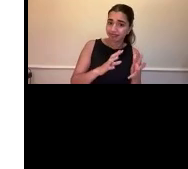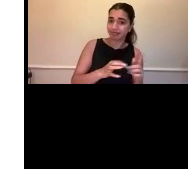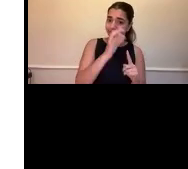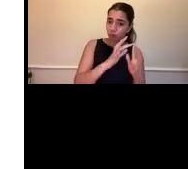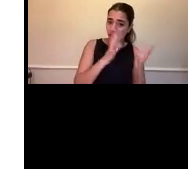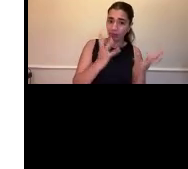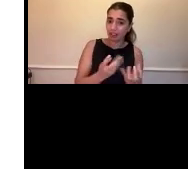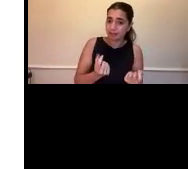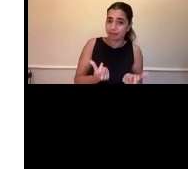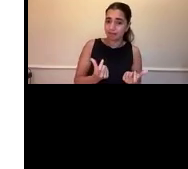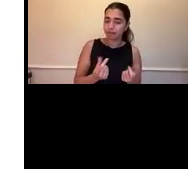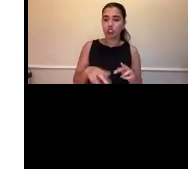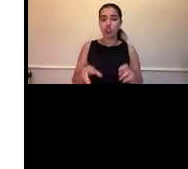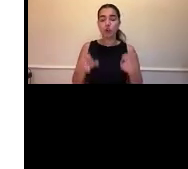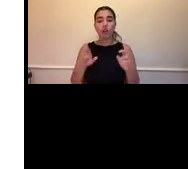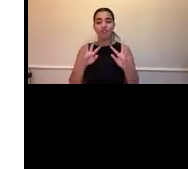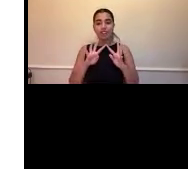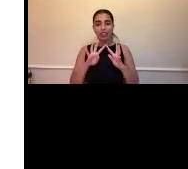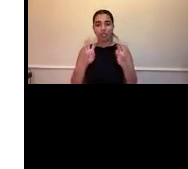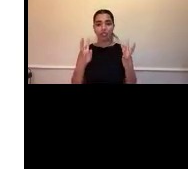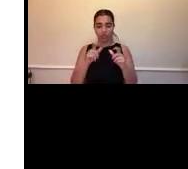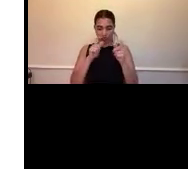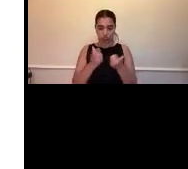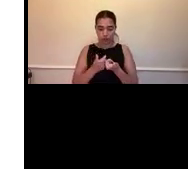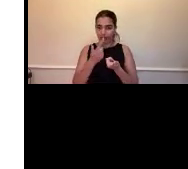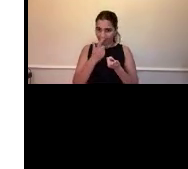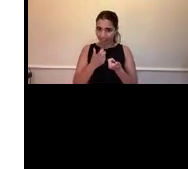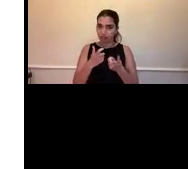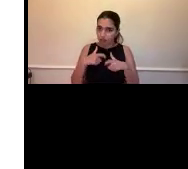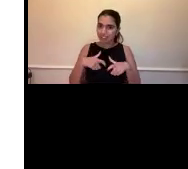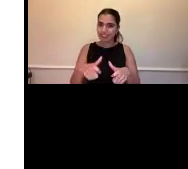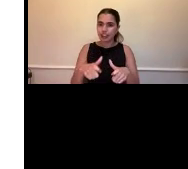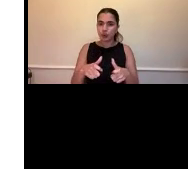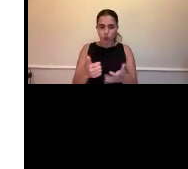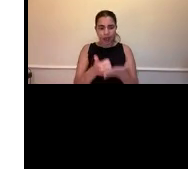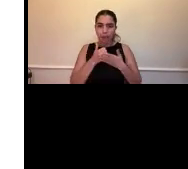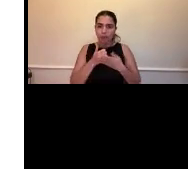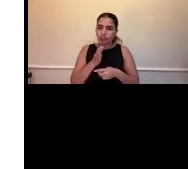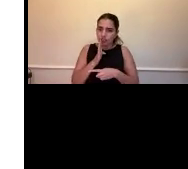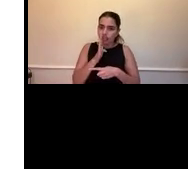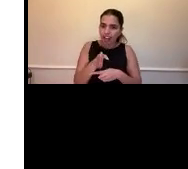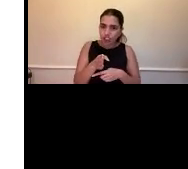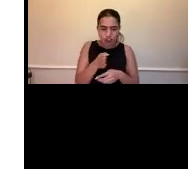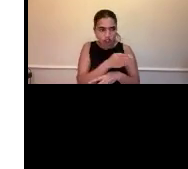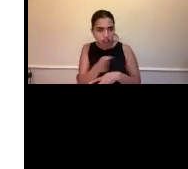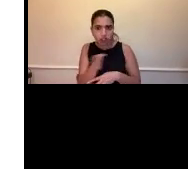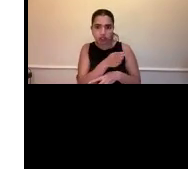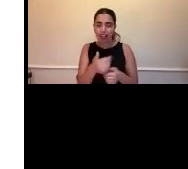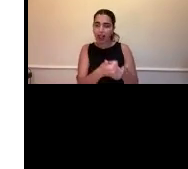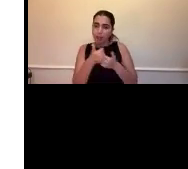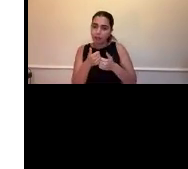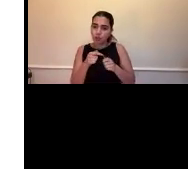that the donut can continue serving as a compass, as a monitor that can track